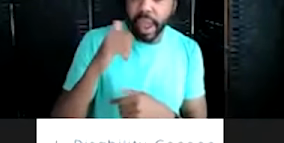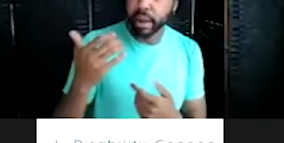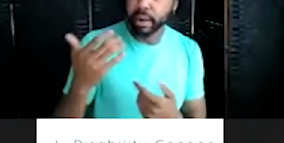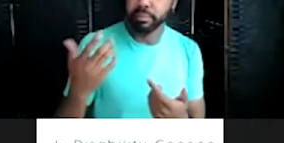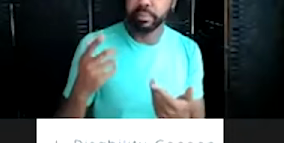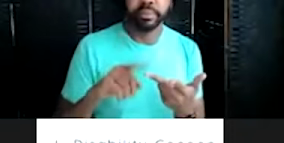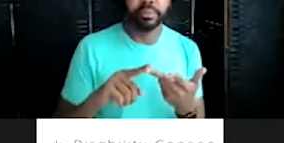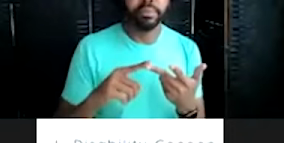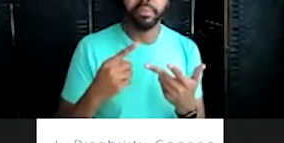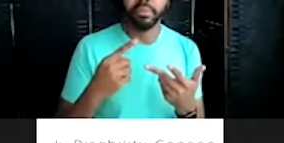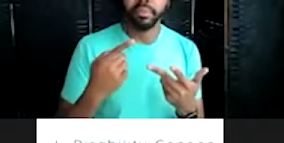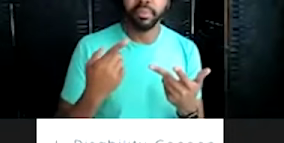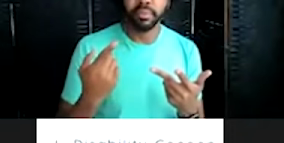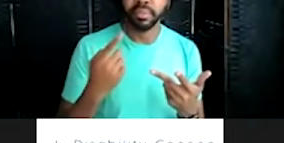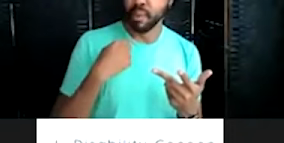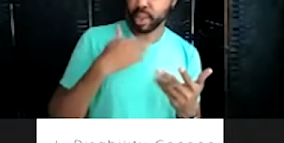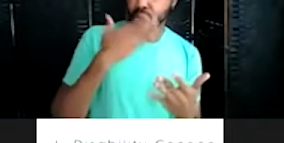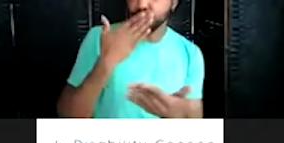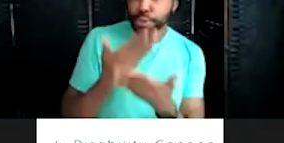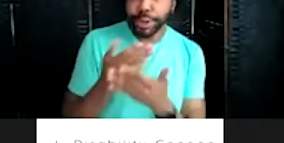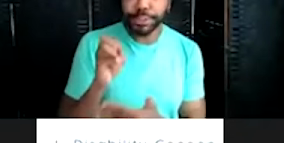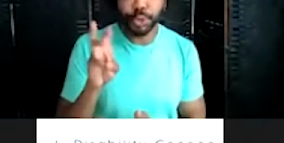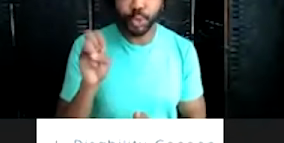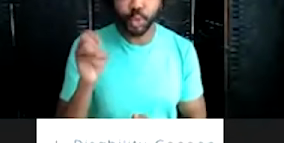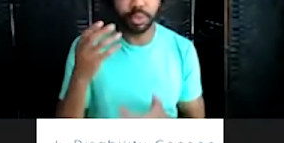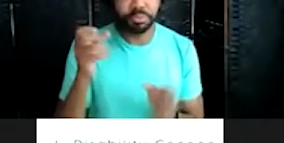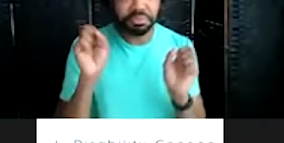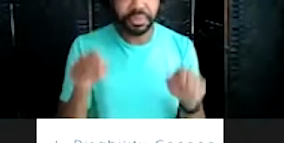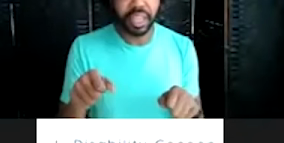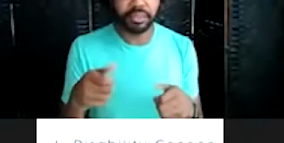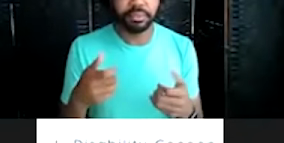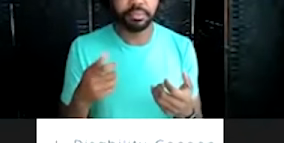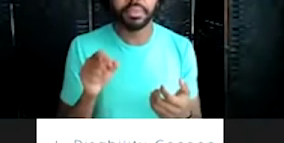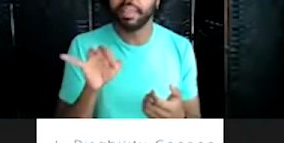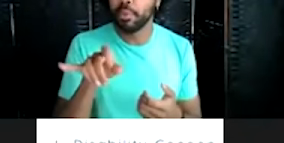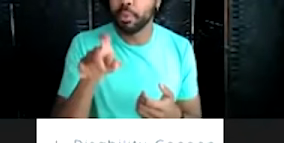good news. So if you really need that